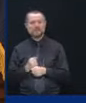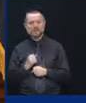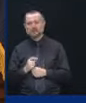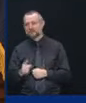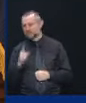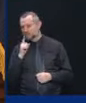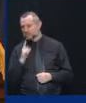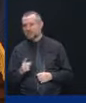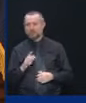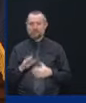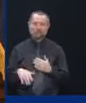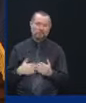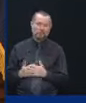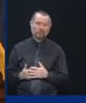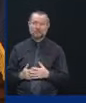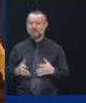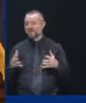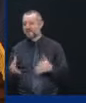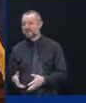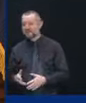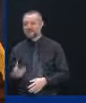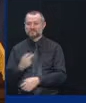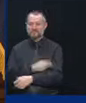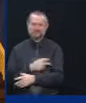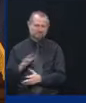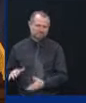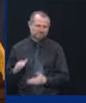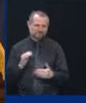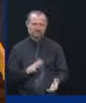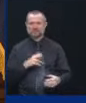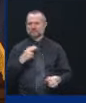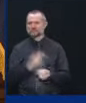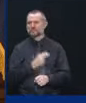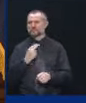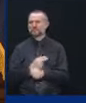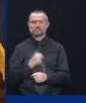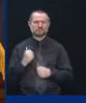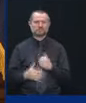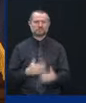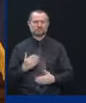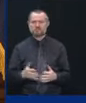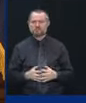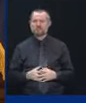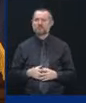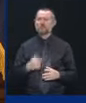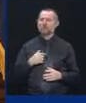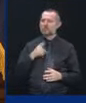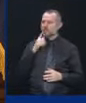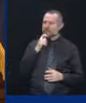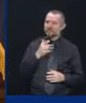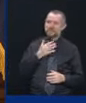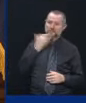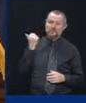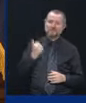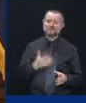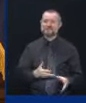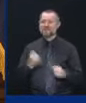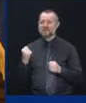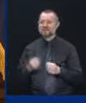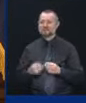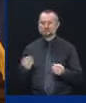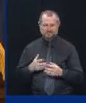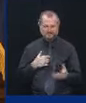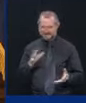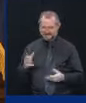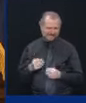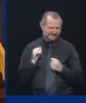to get any available doses and getting them to the fastest distributors.